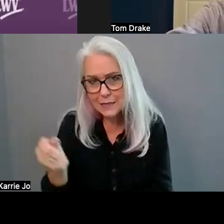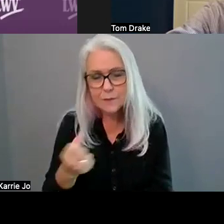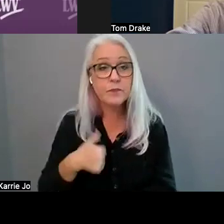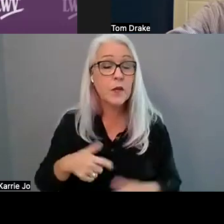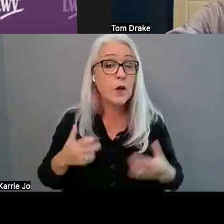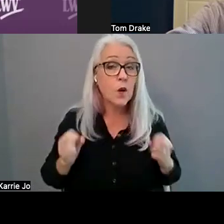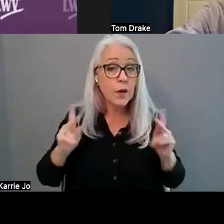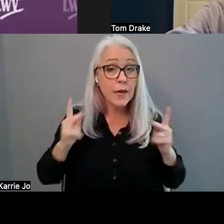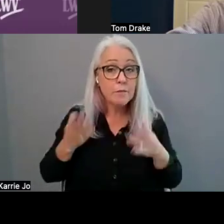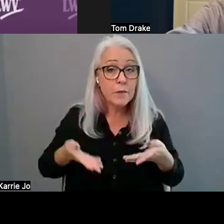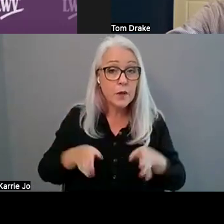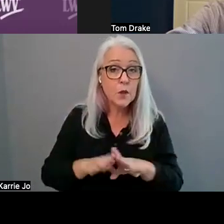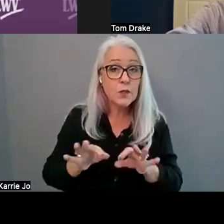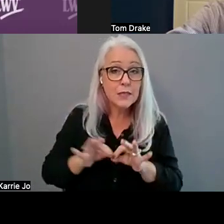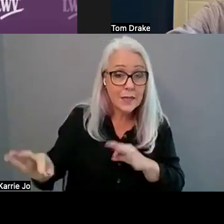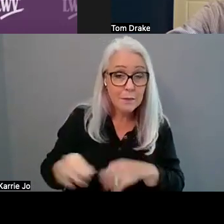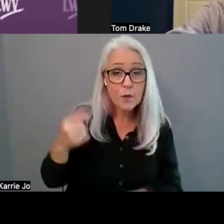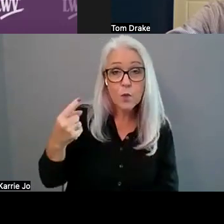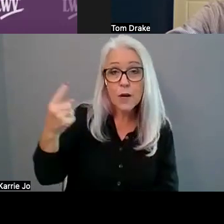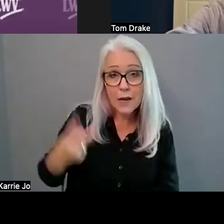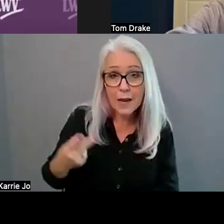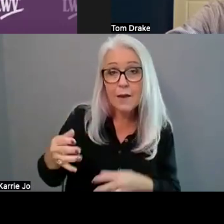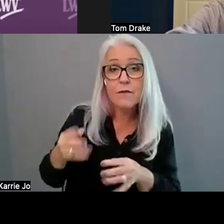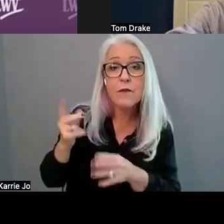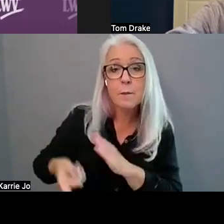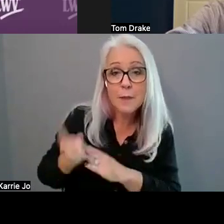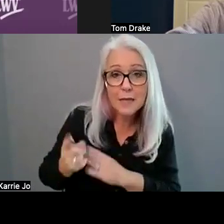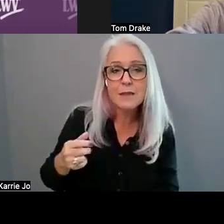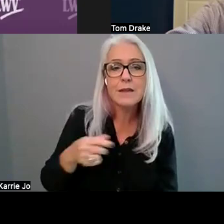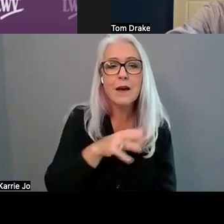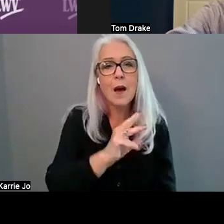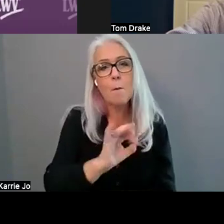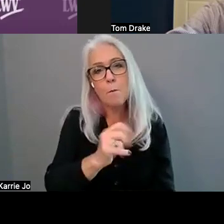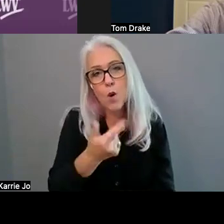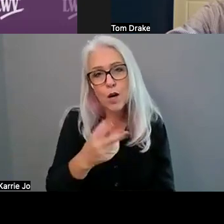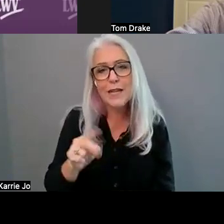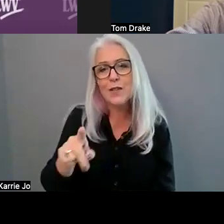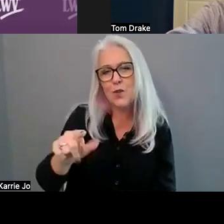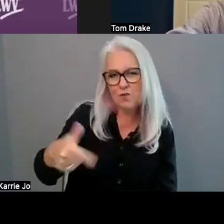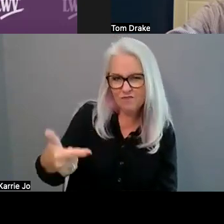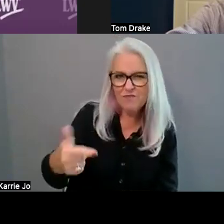of you get a minute and a half to make a closing statement. And Morgan, because you went second in the opening, you go first now.